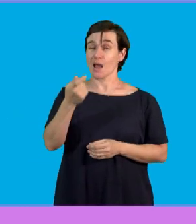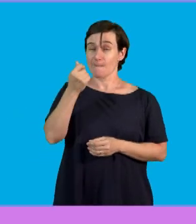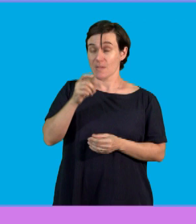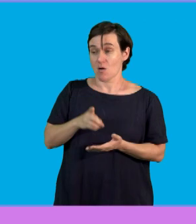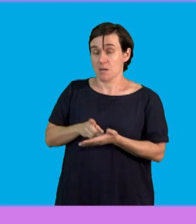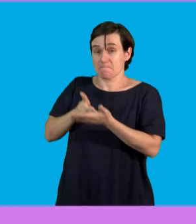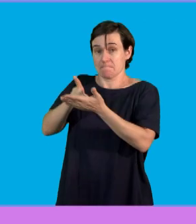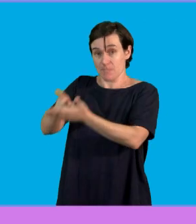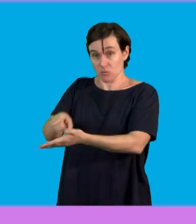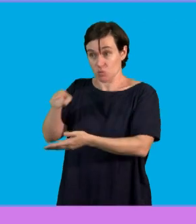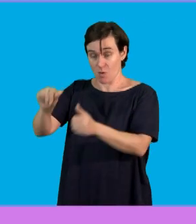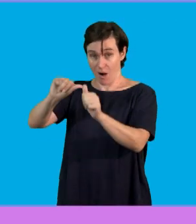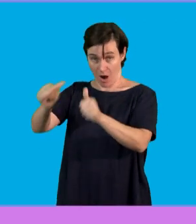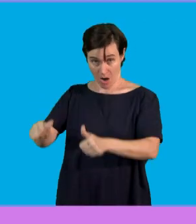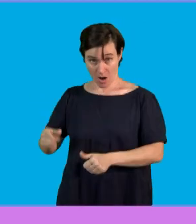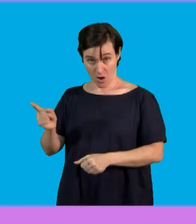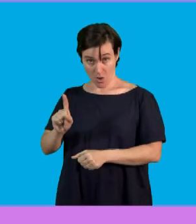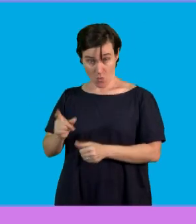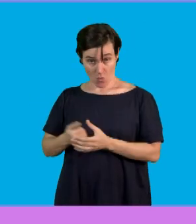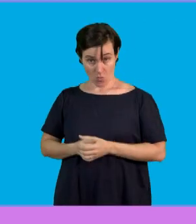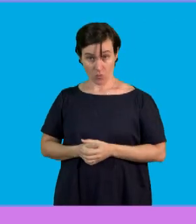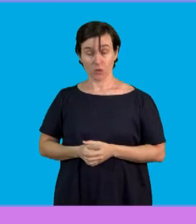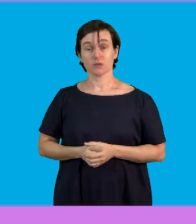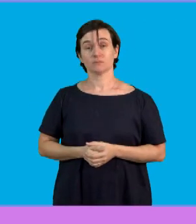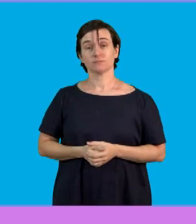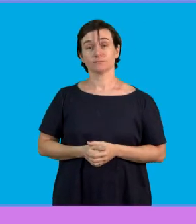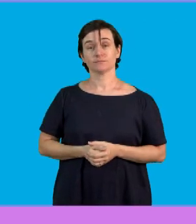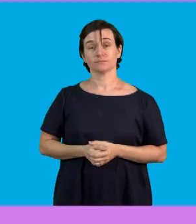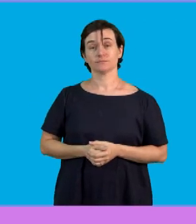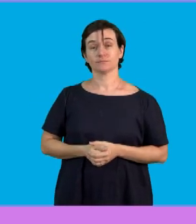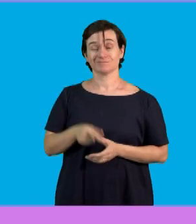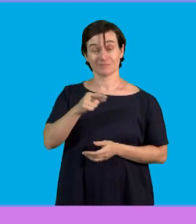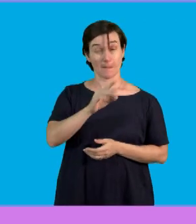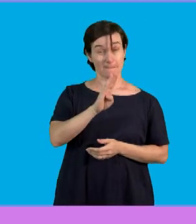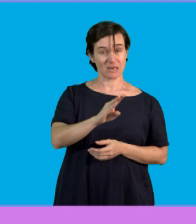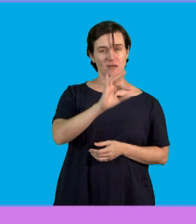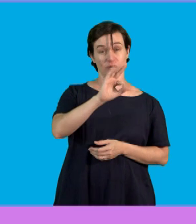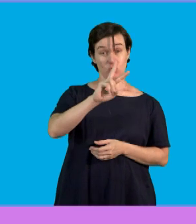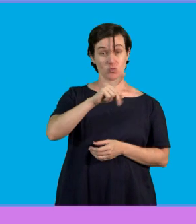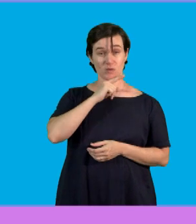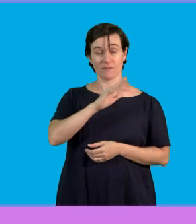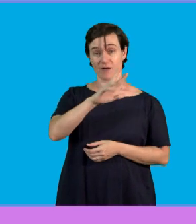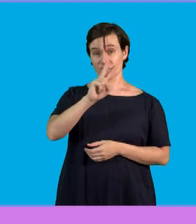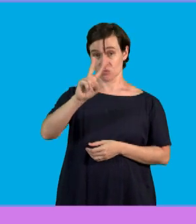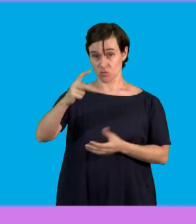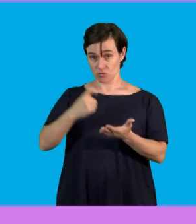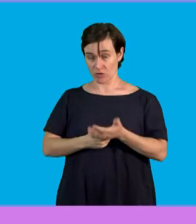amount that was deposited on our credit, of which is was B, was